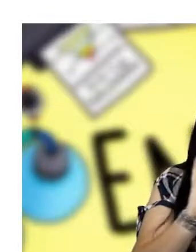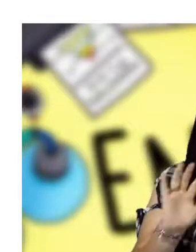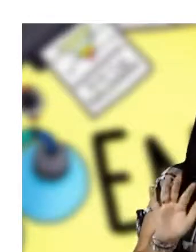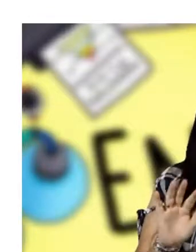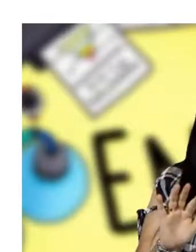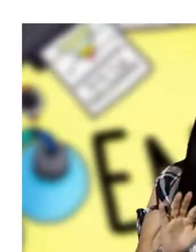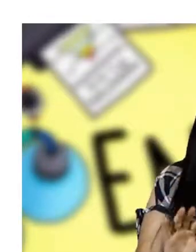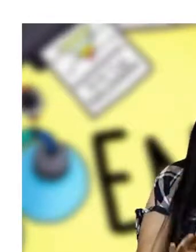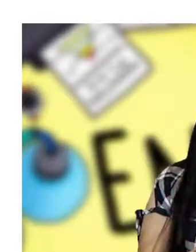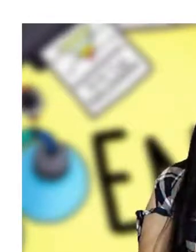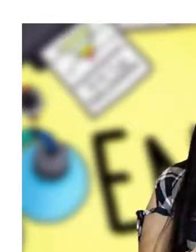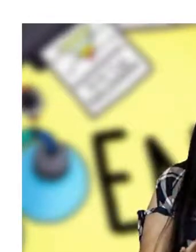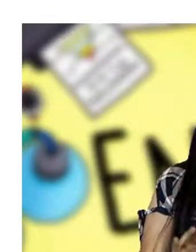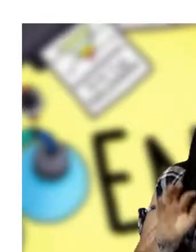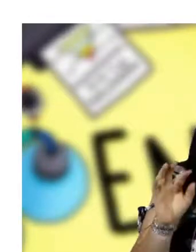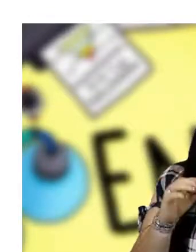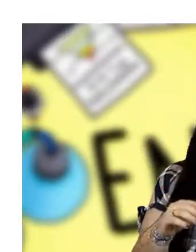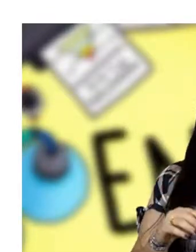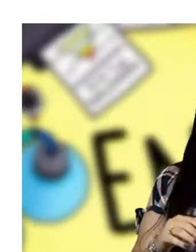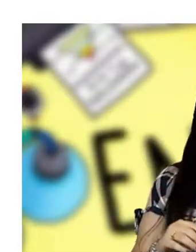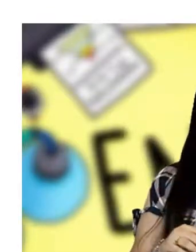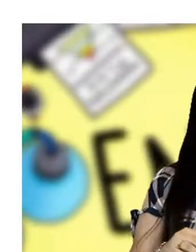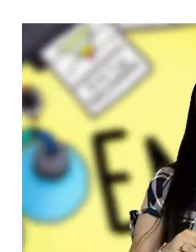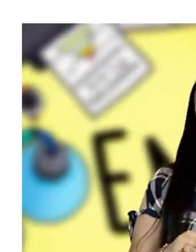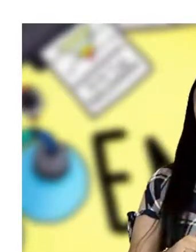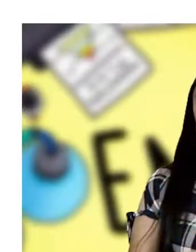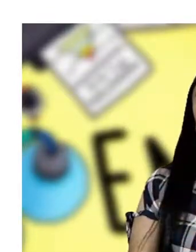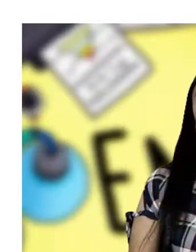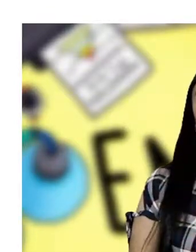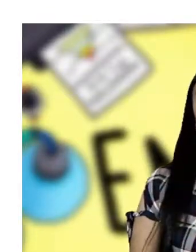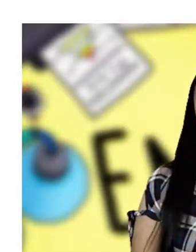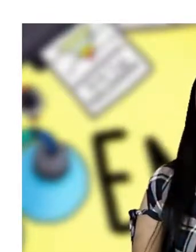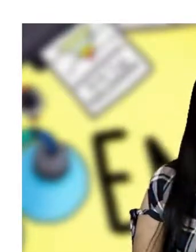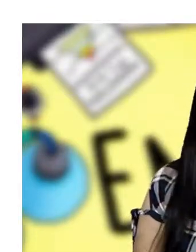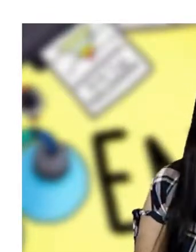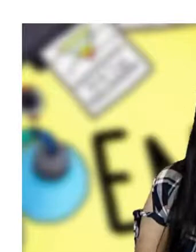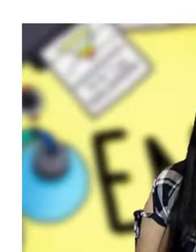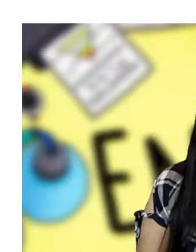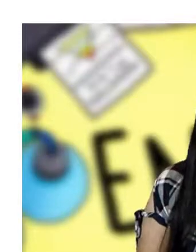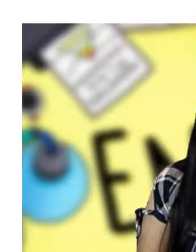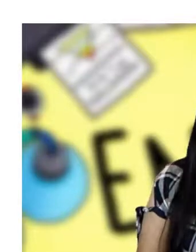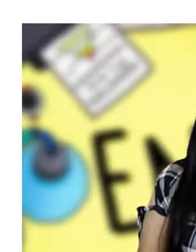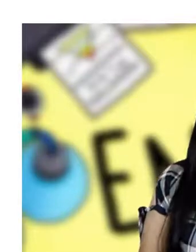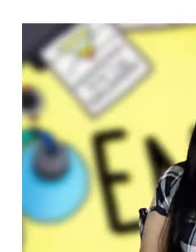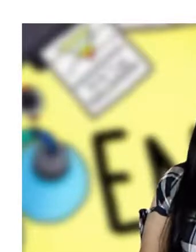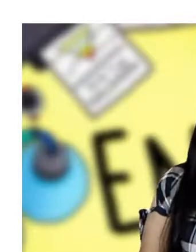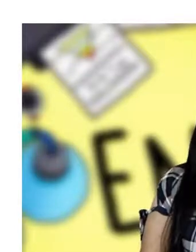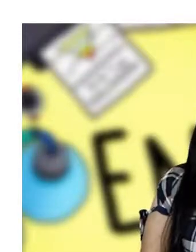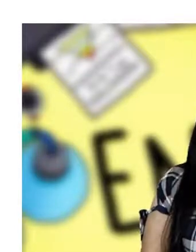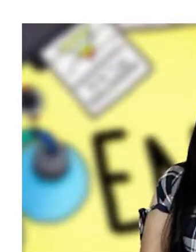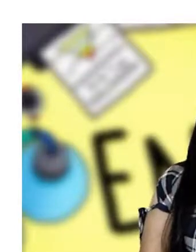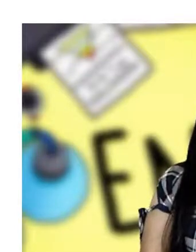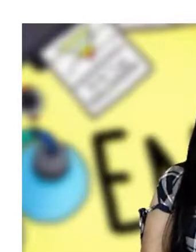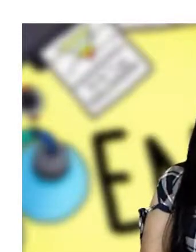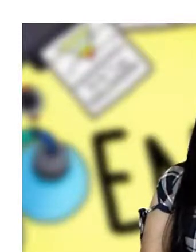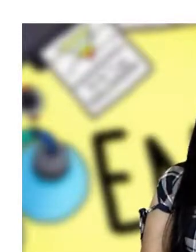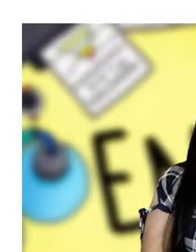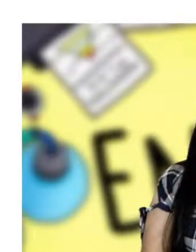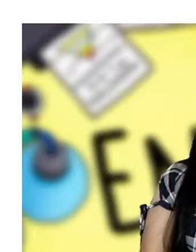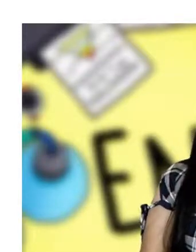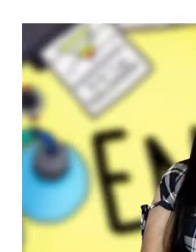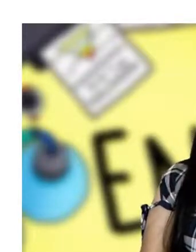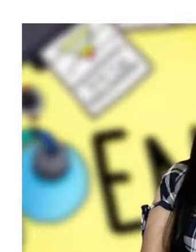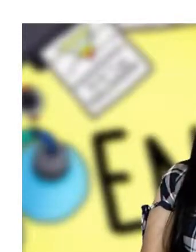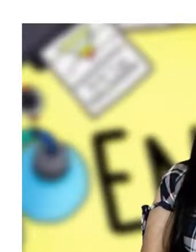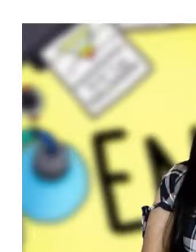is the same rule. So we say, I have a backache, okay? A backache. That would